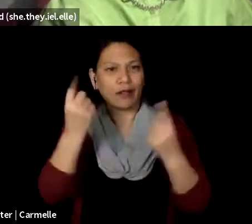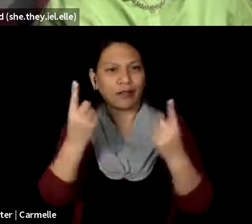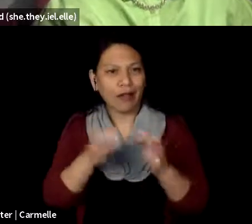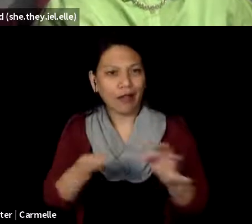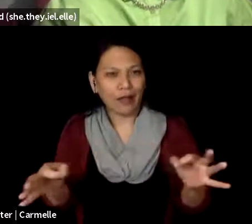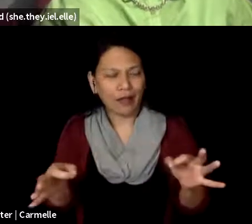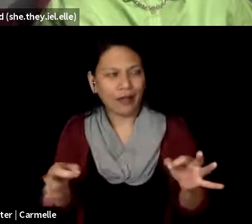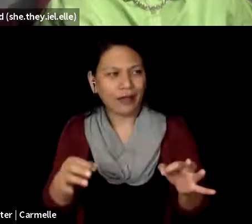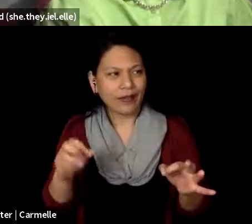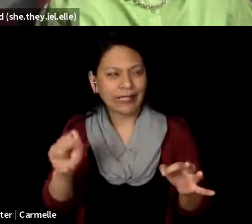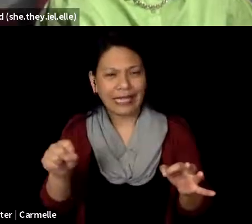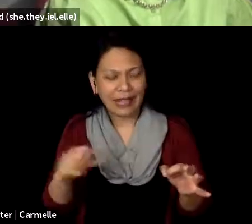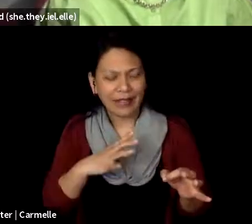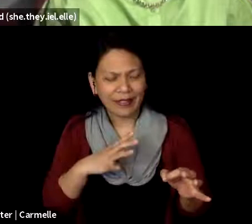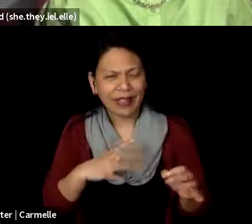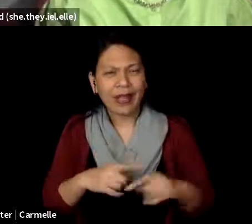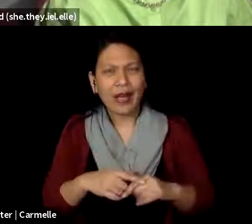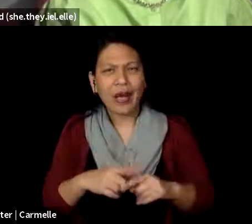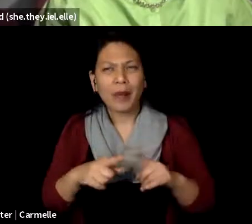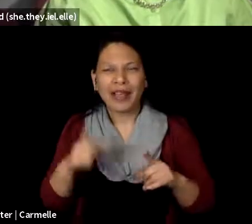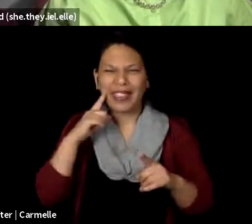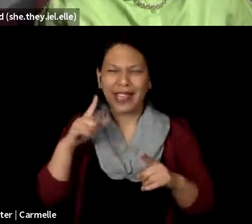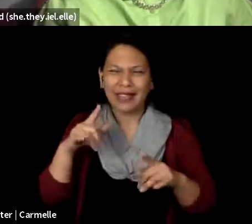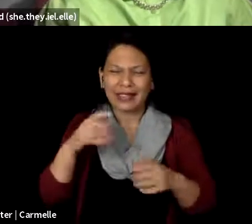I do think of, like, when I think of decolonizing,